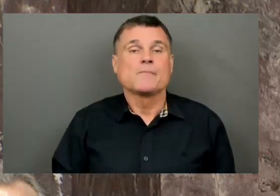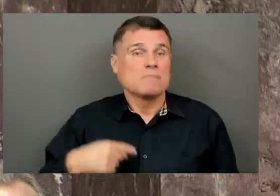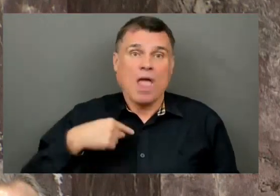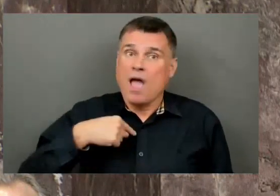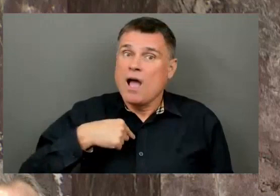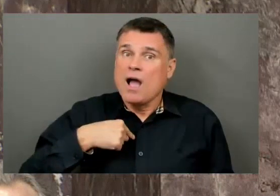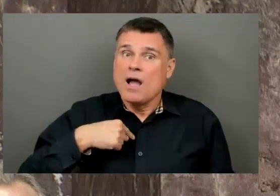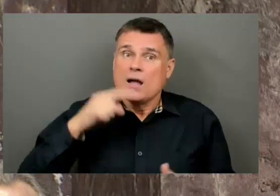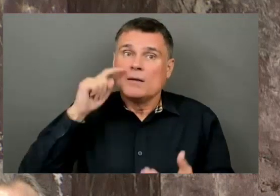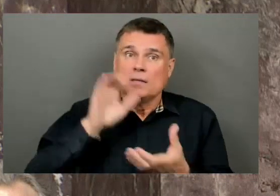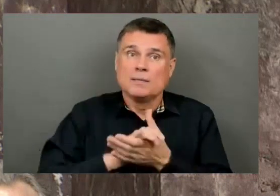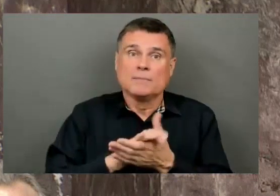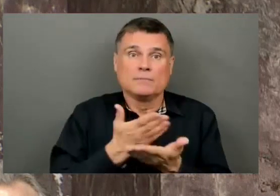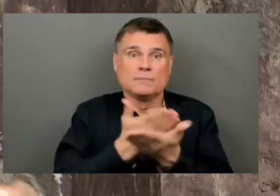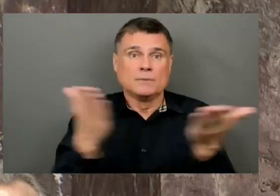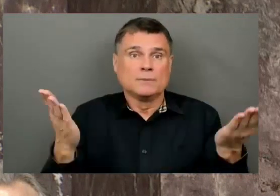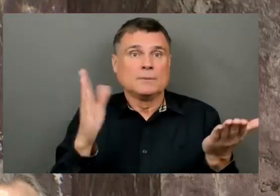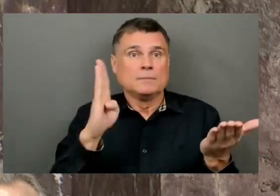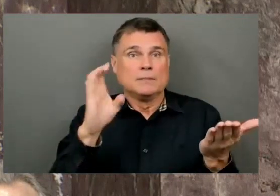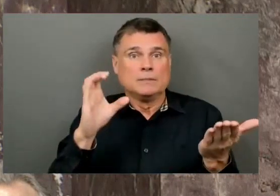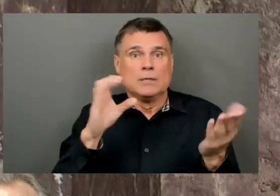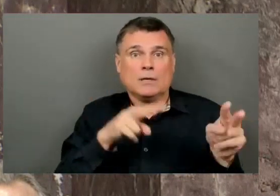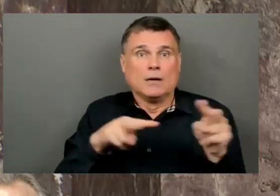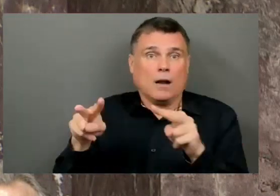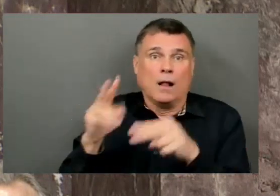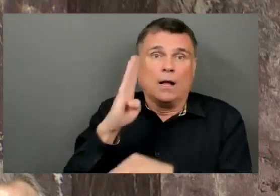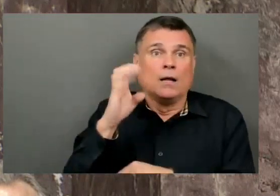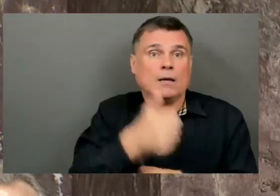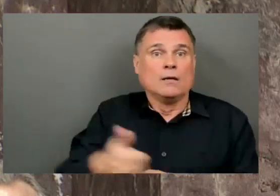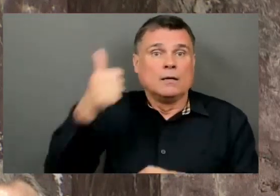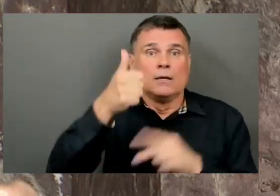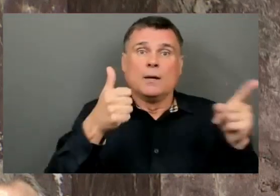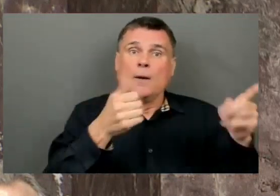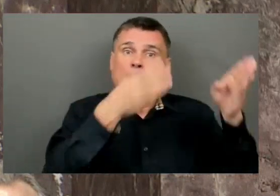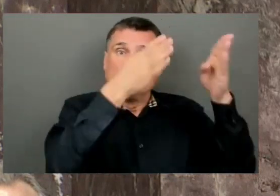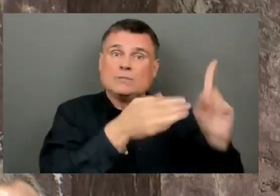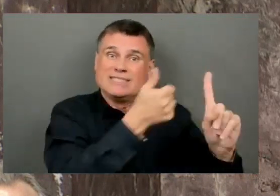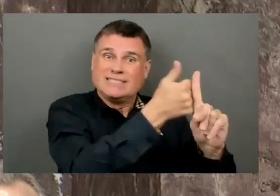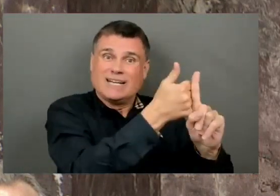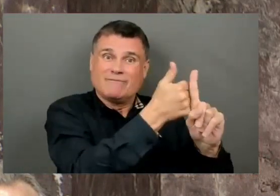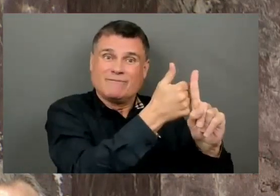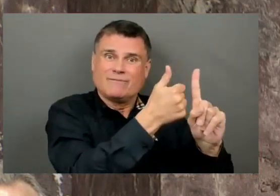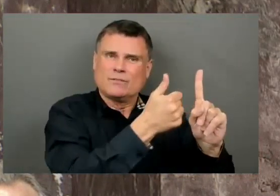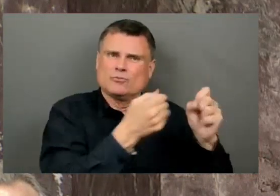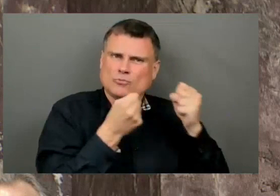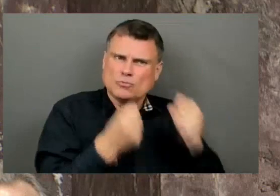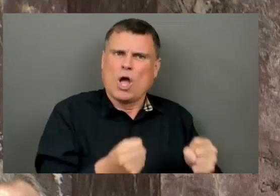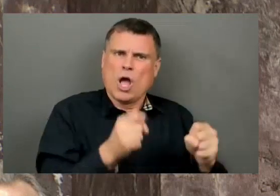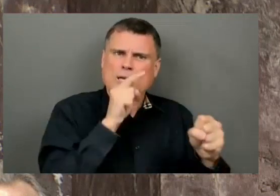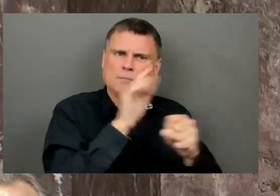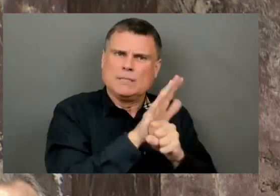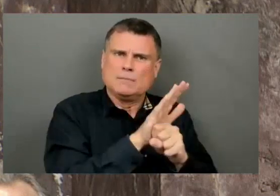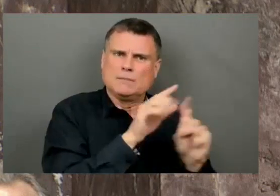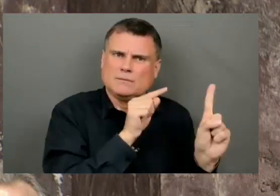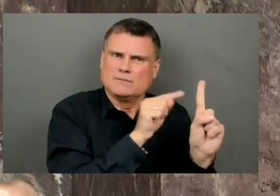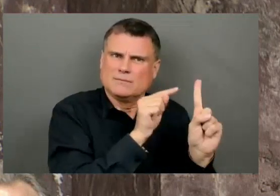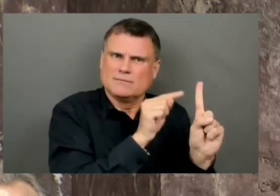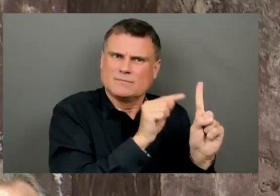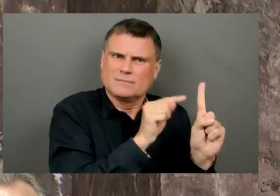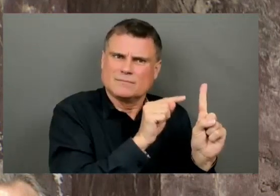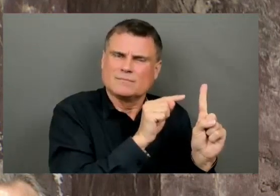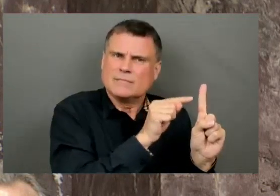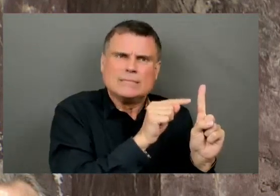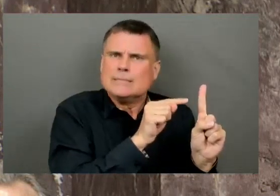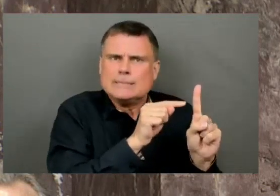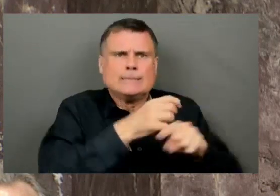ensuring that we have an equitable society, somebody who's committed, who's passionate in ensuring that everyone feels safe in British